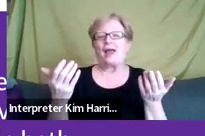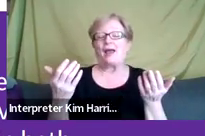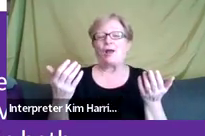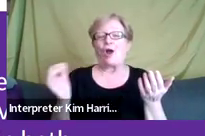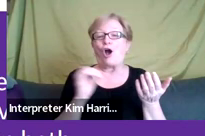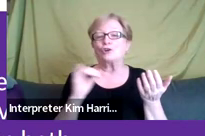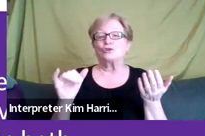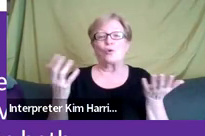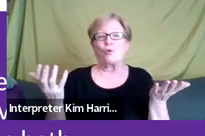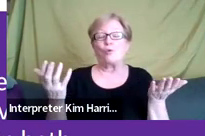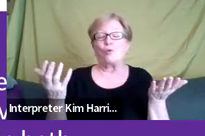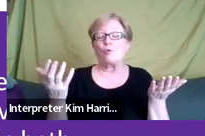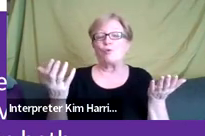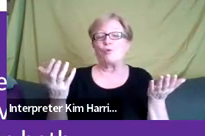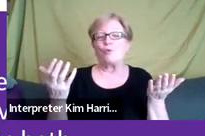like to